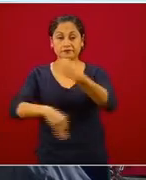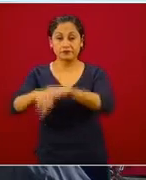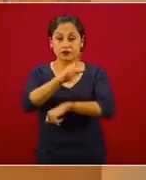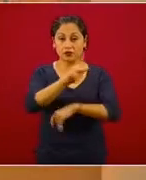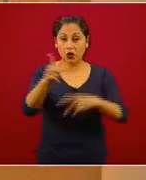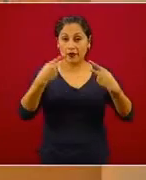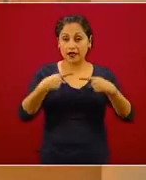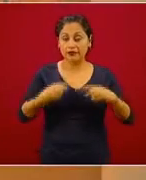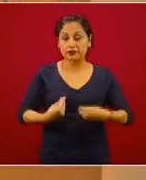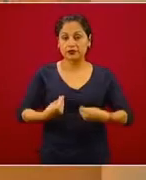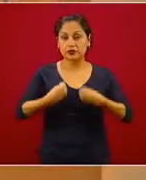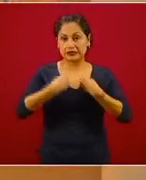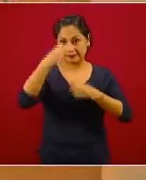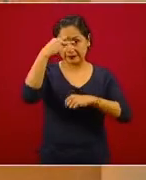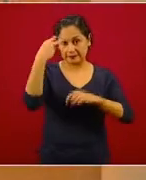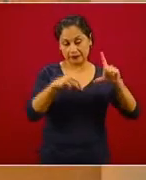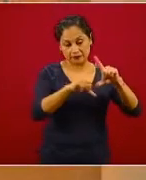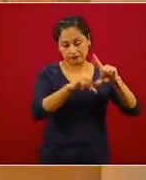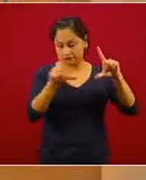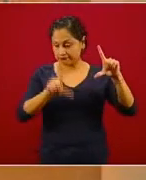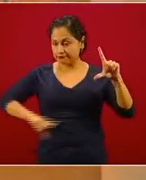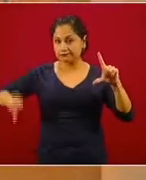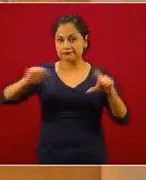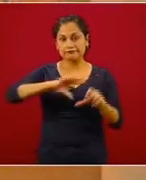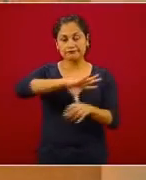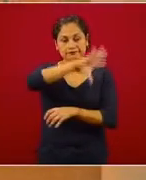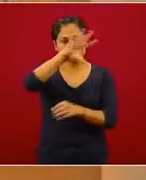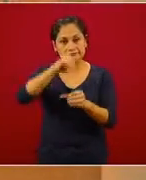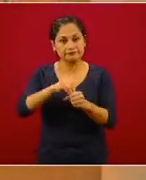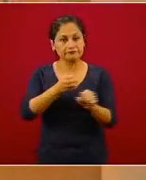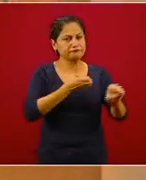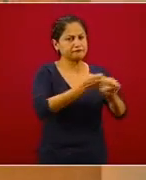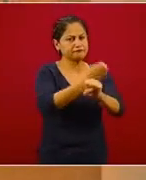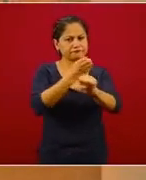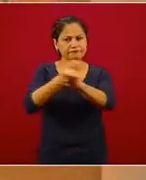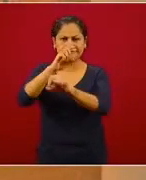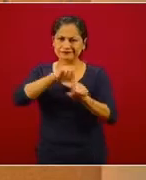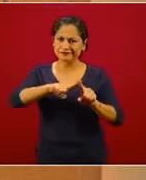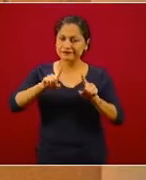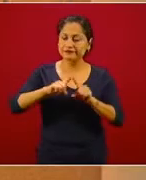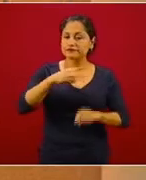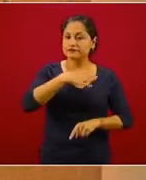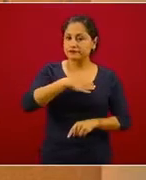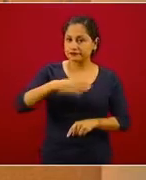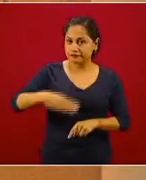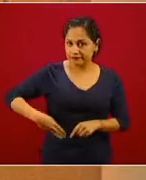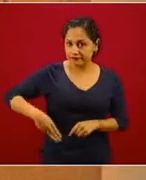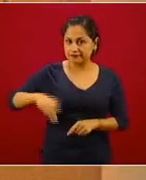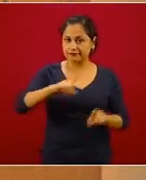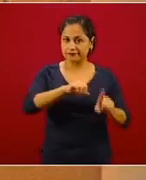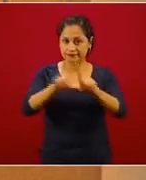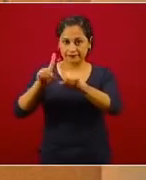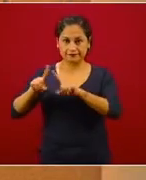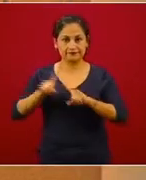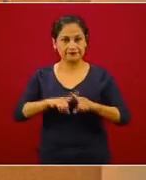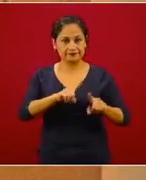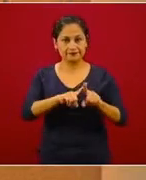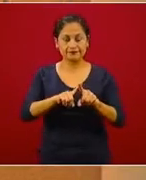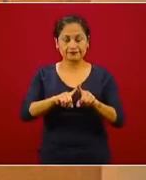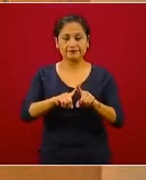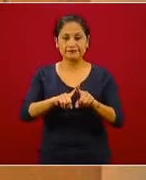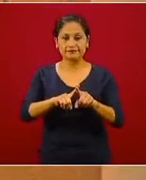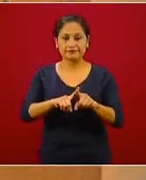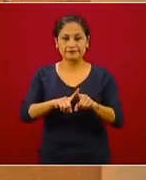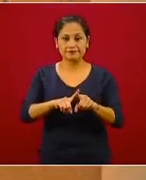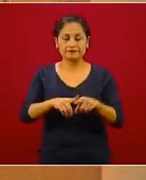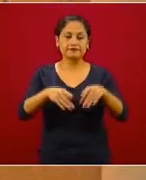been very clear about everyone in all of Mexico, in every single state, in every single